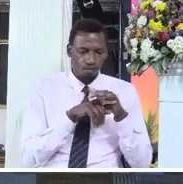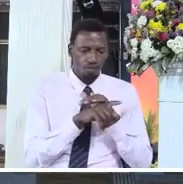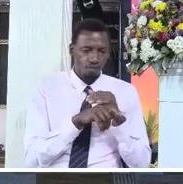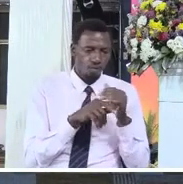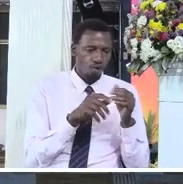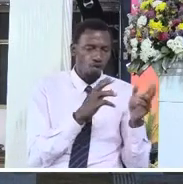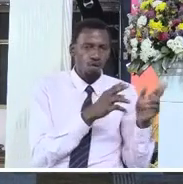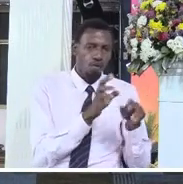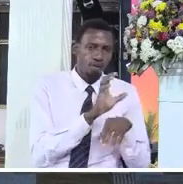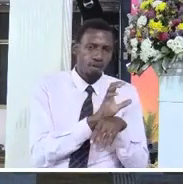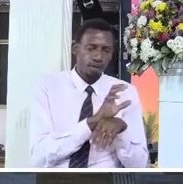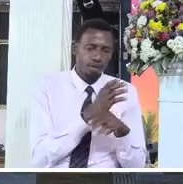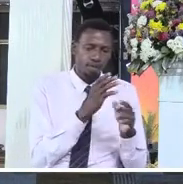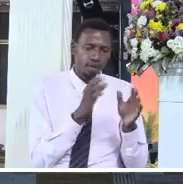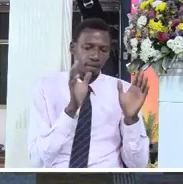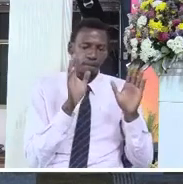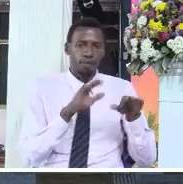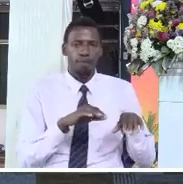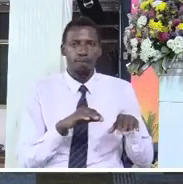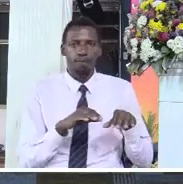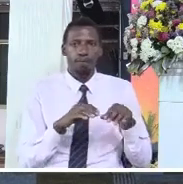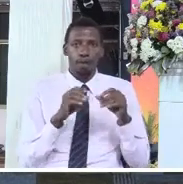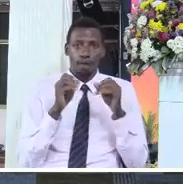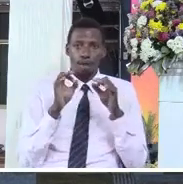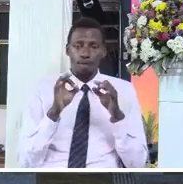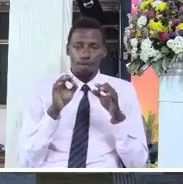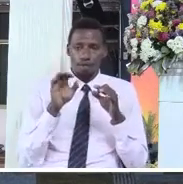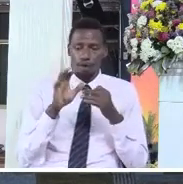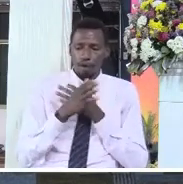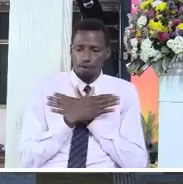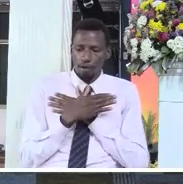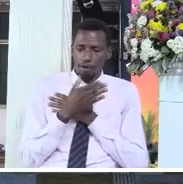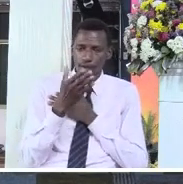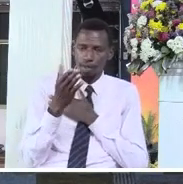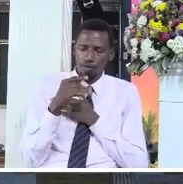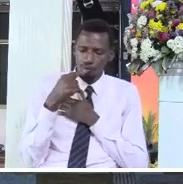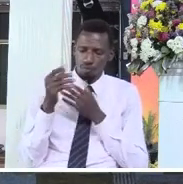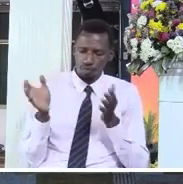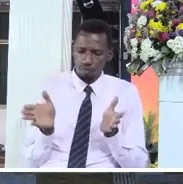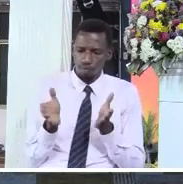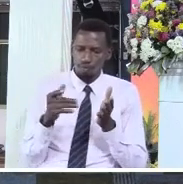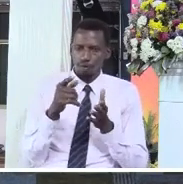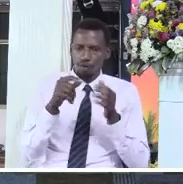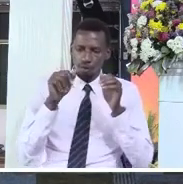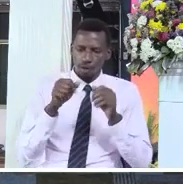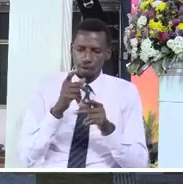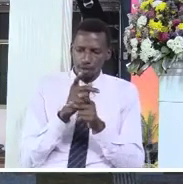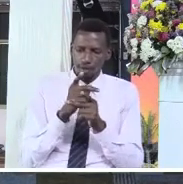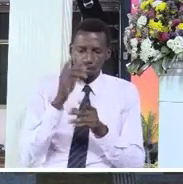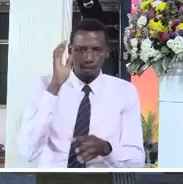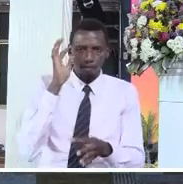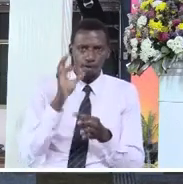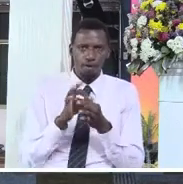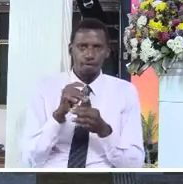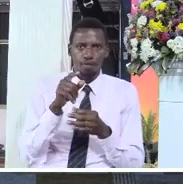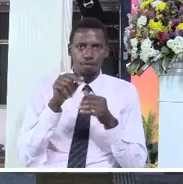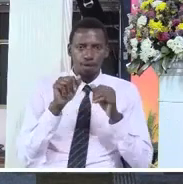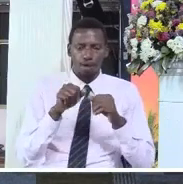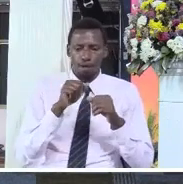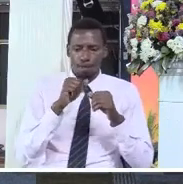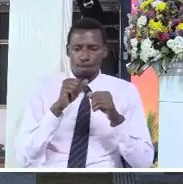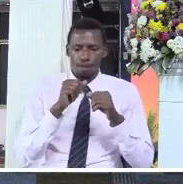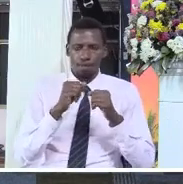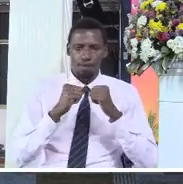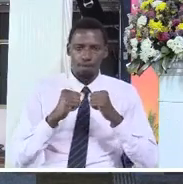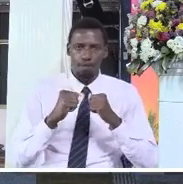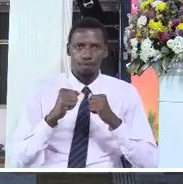But having that presence where you have your peers who encourage you that you can actually keep the faith, that you can actually be vigorous,